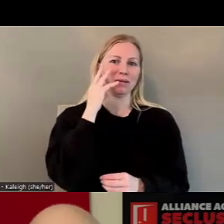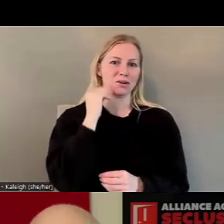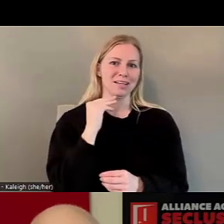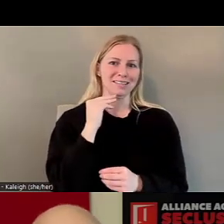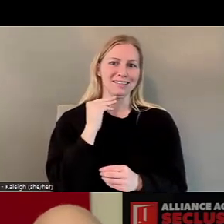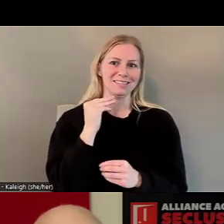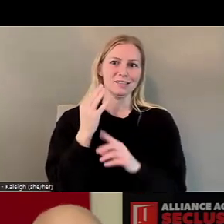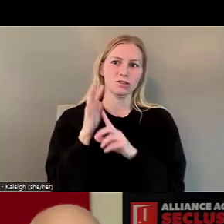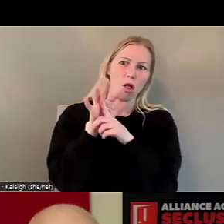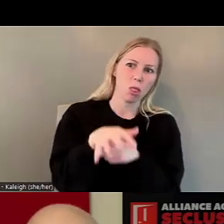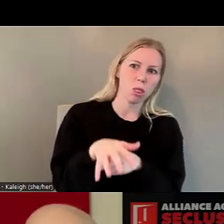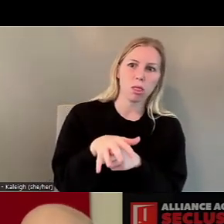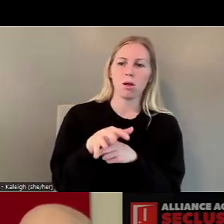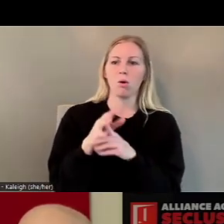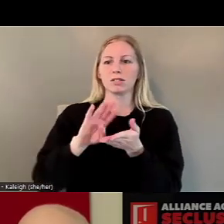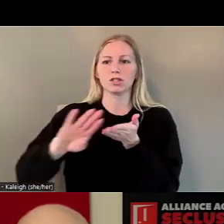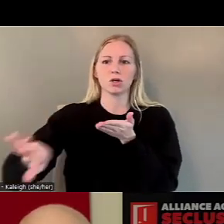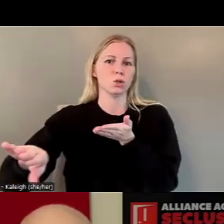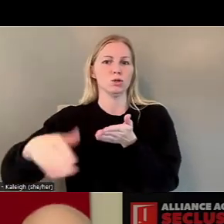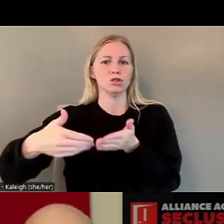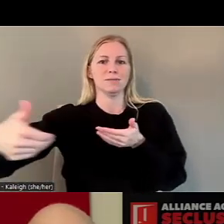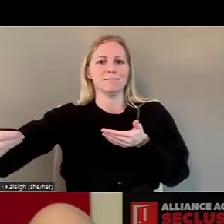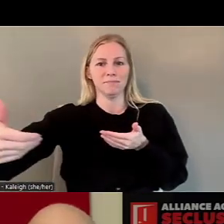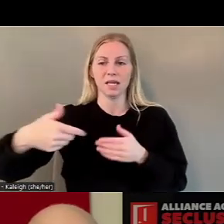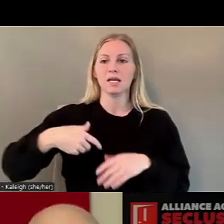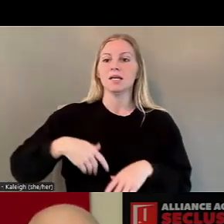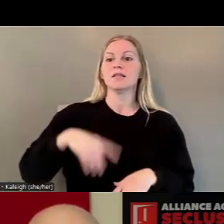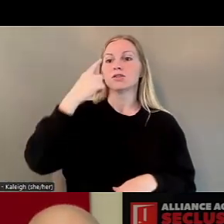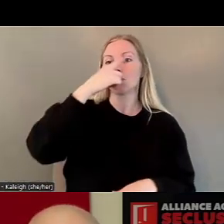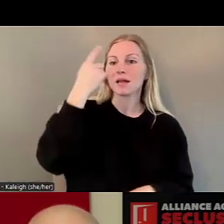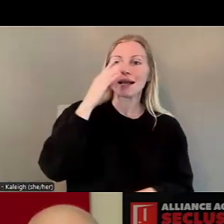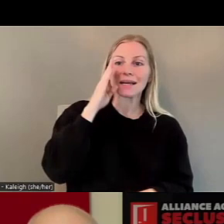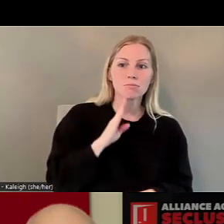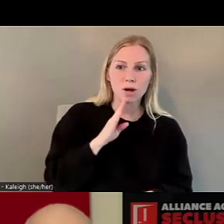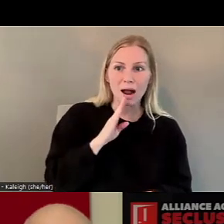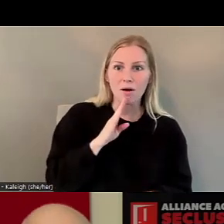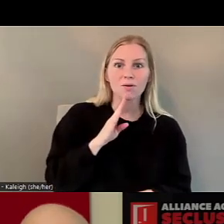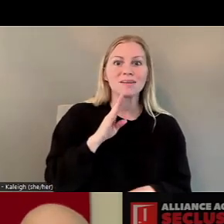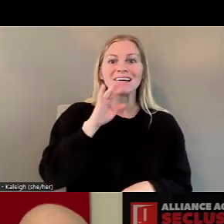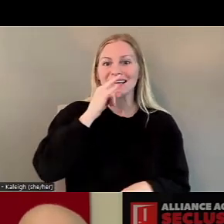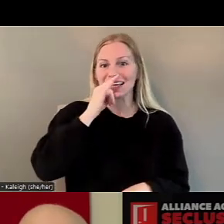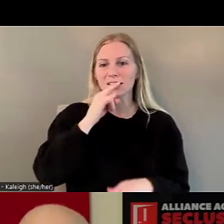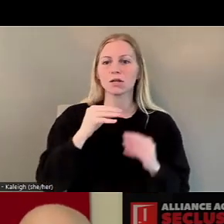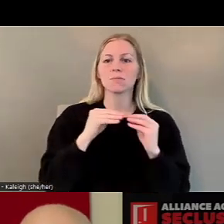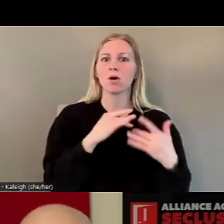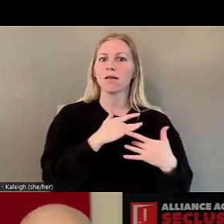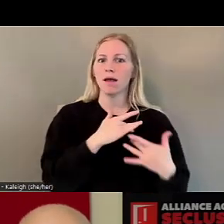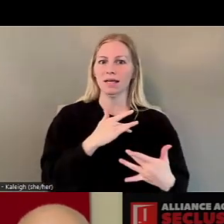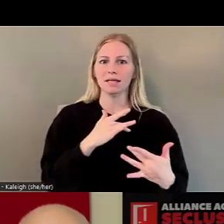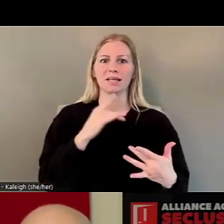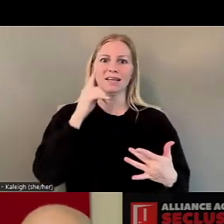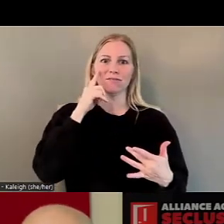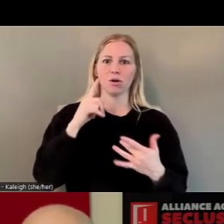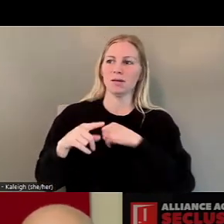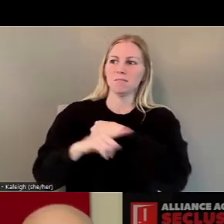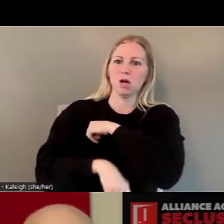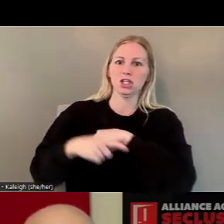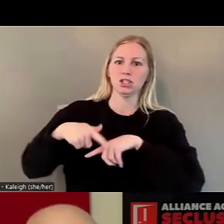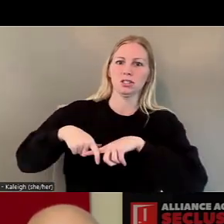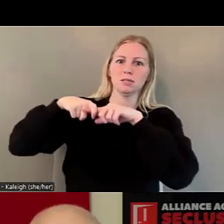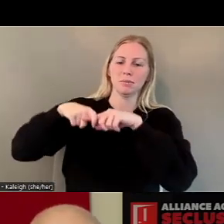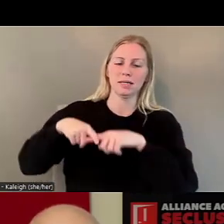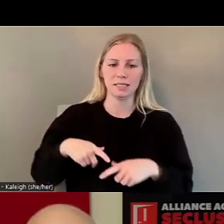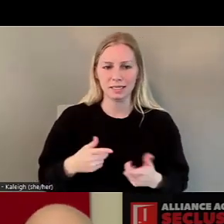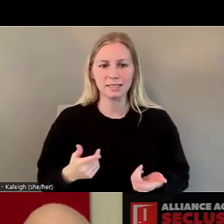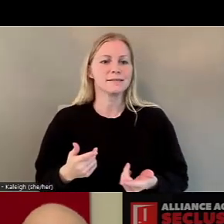likely to find themselves on the other end of suspension. Kids with a trauma history. So we know that kids with disabilities, Black and brown children, kids